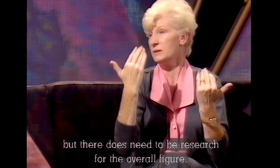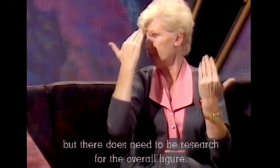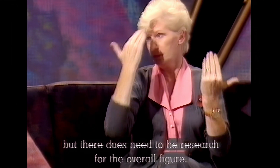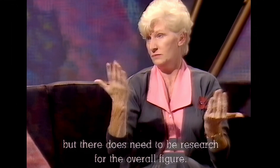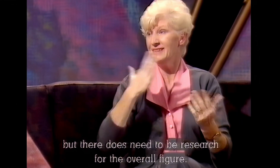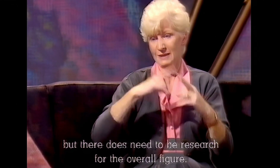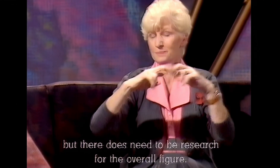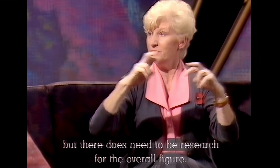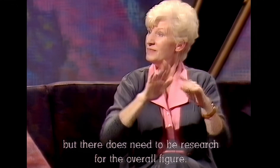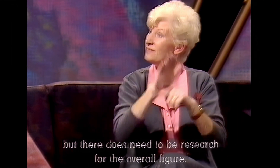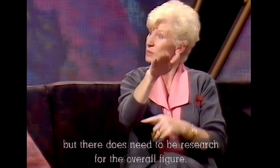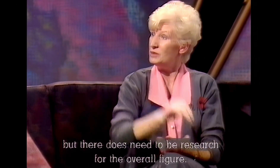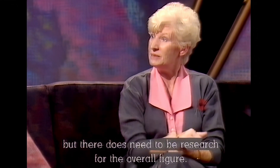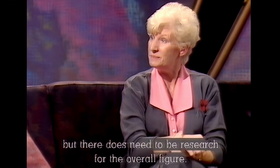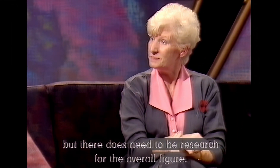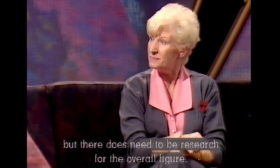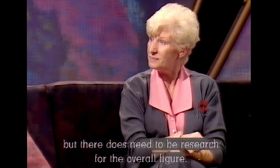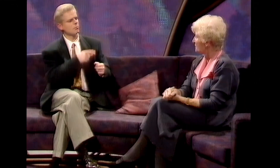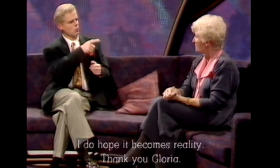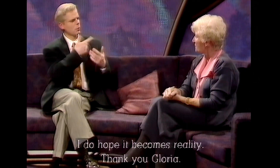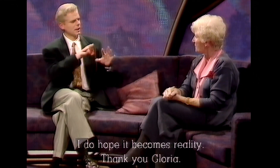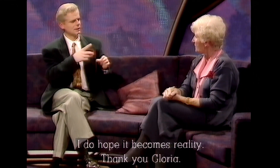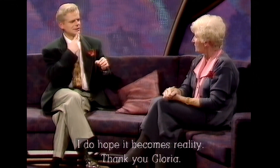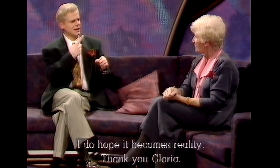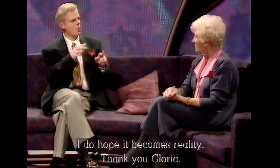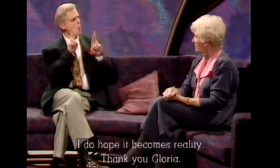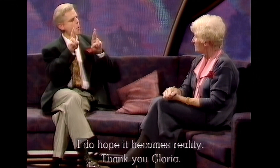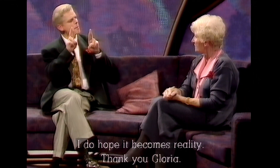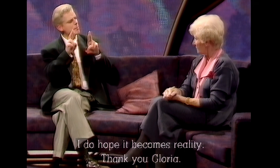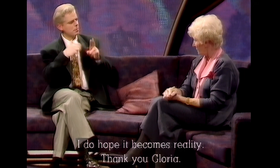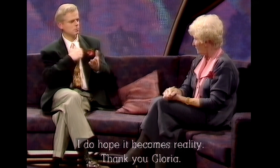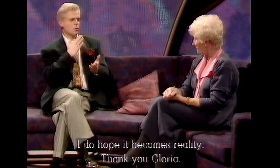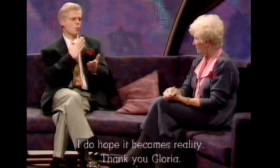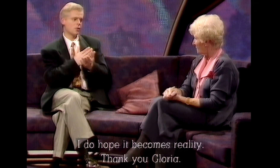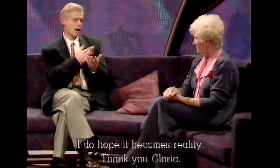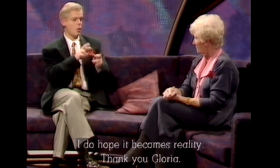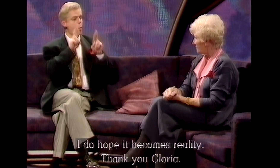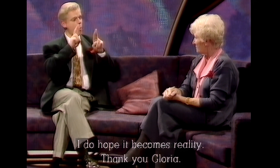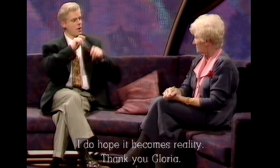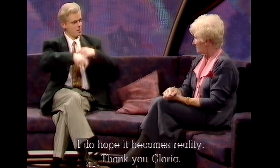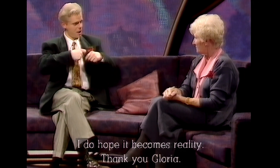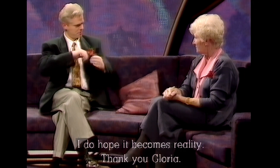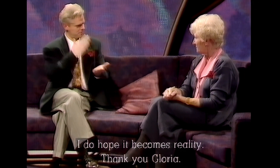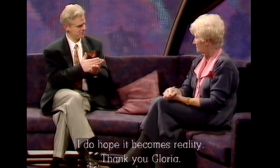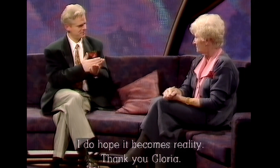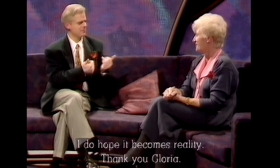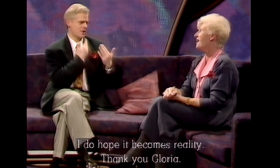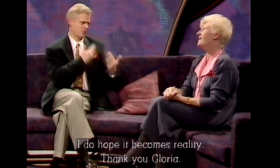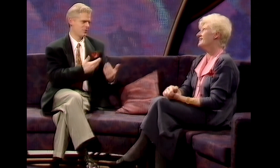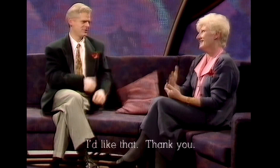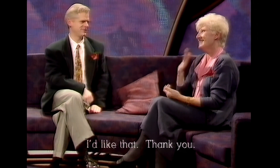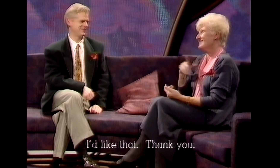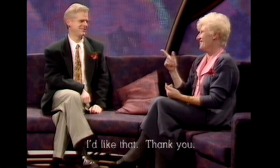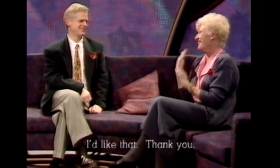people there. But it does need researching. So you said hopefully. Well, I really do hope that it becomes